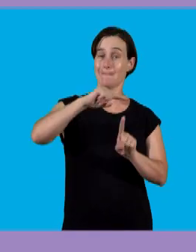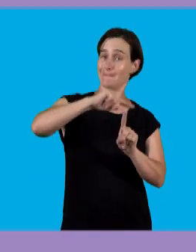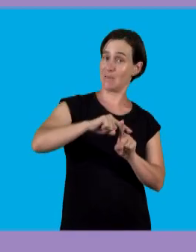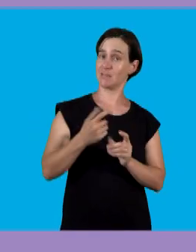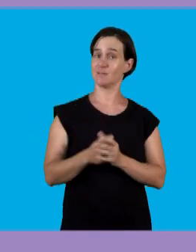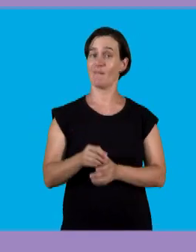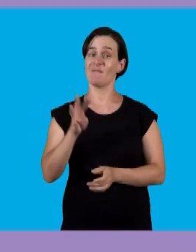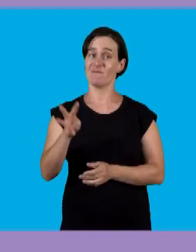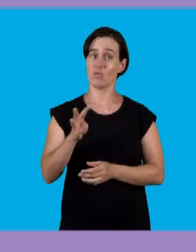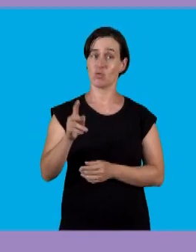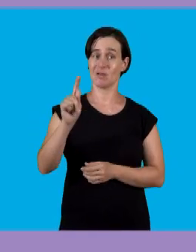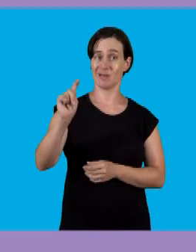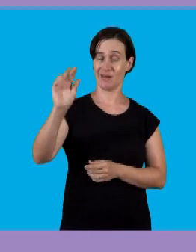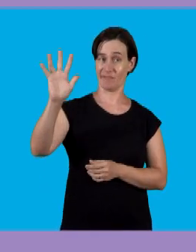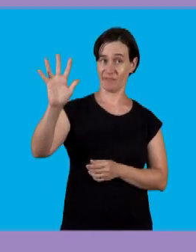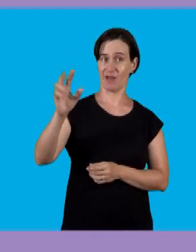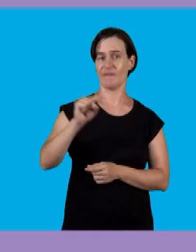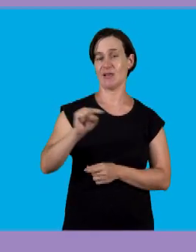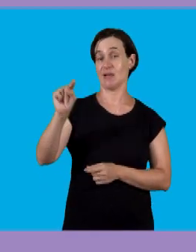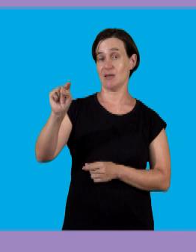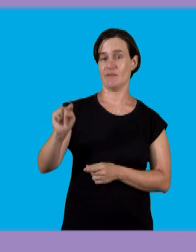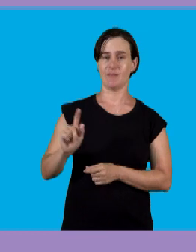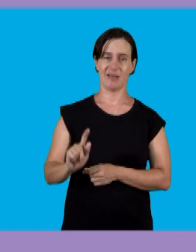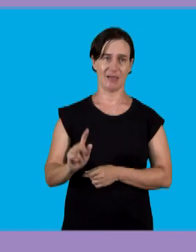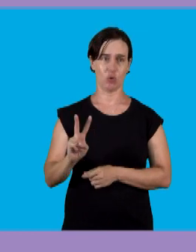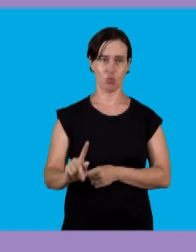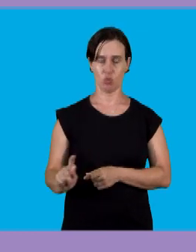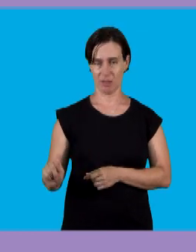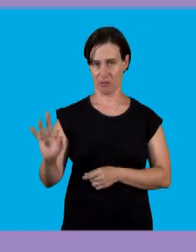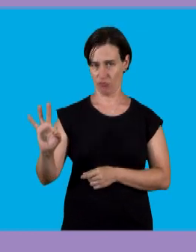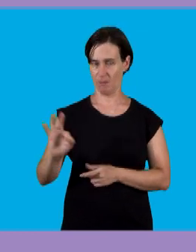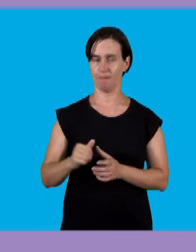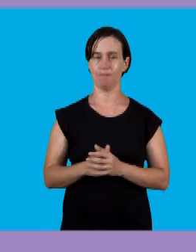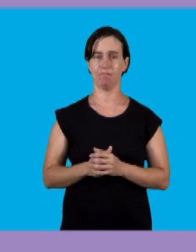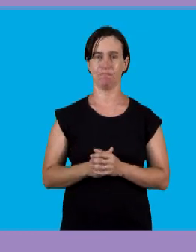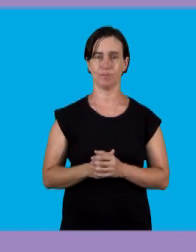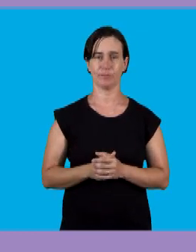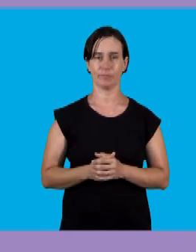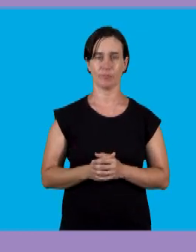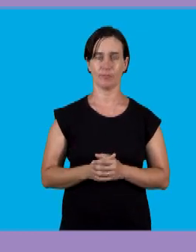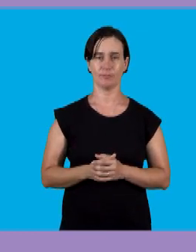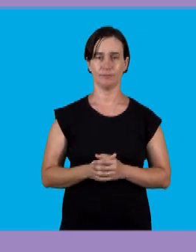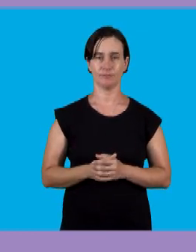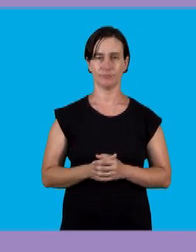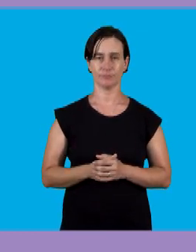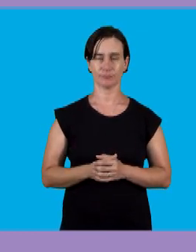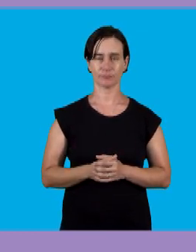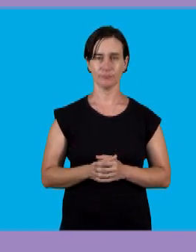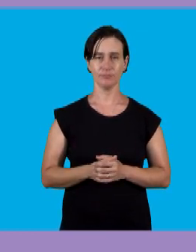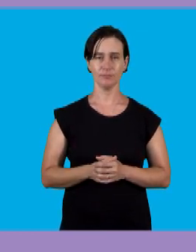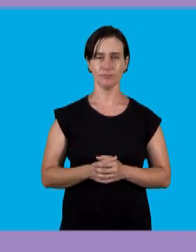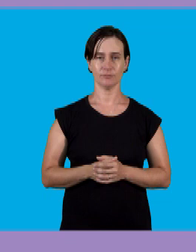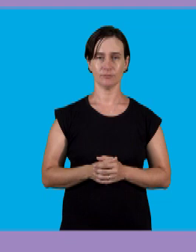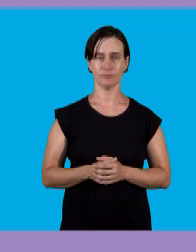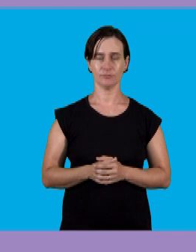and this is going to be a 14t exponent 5 divided by 2t